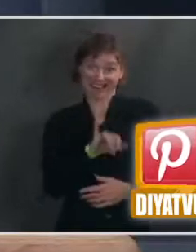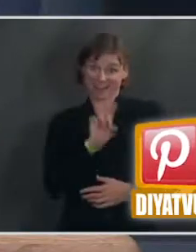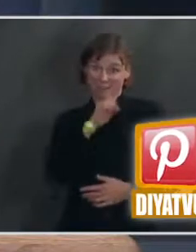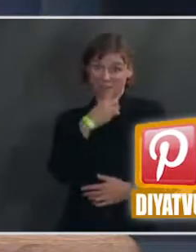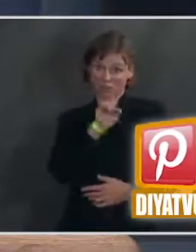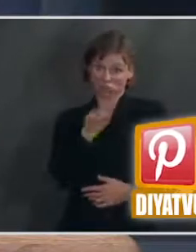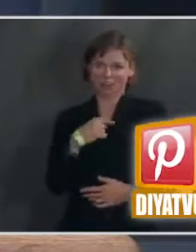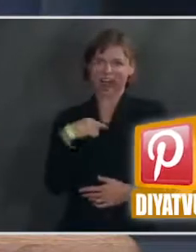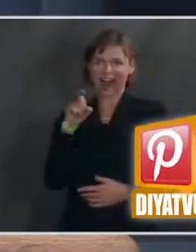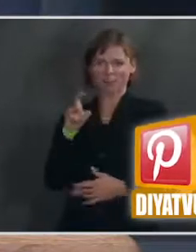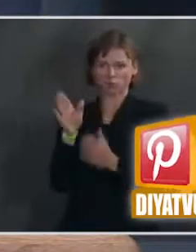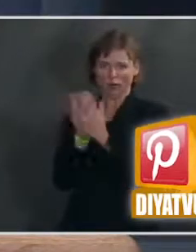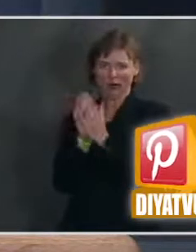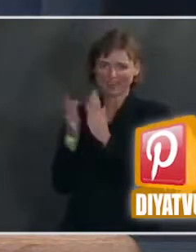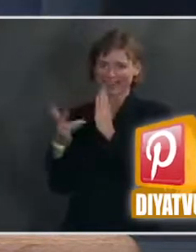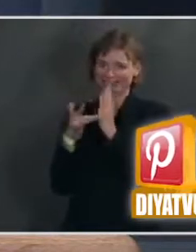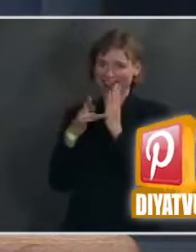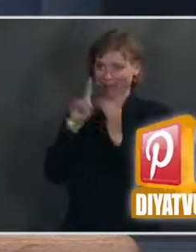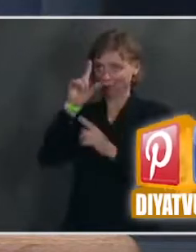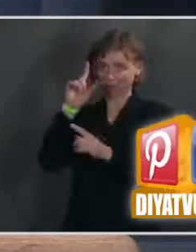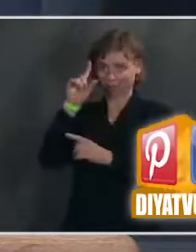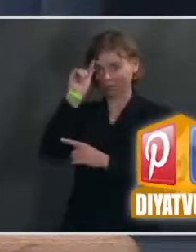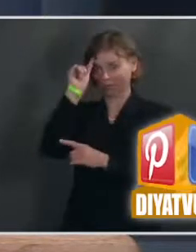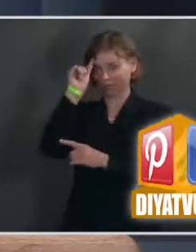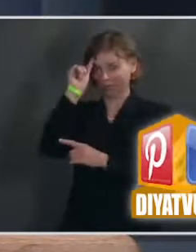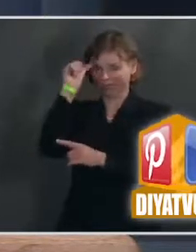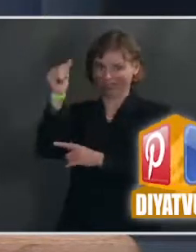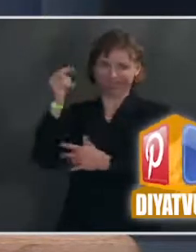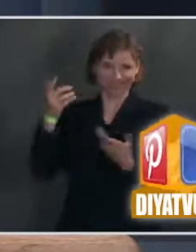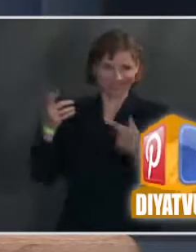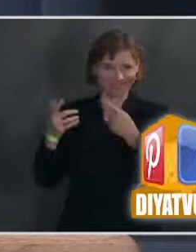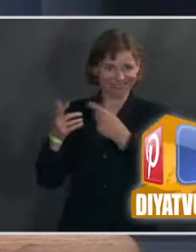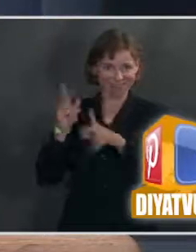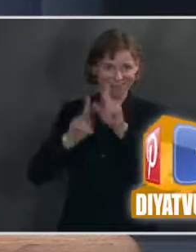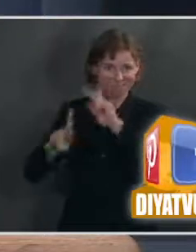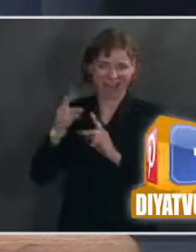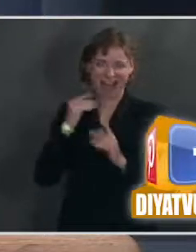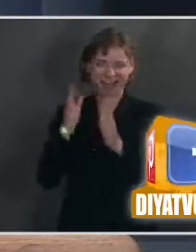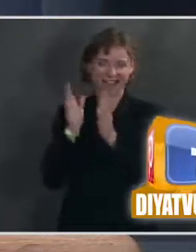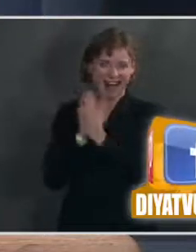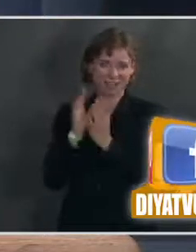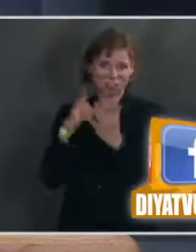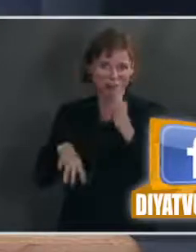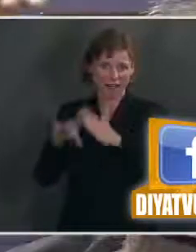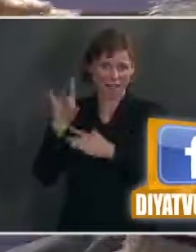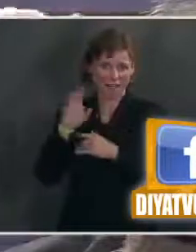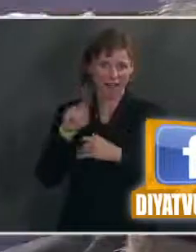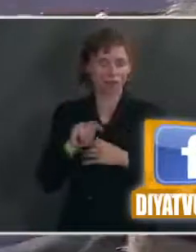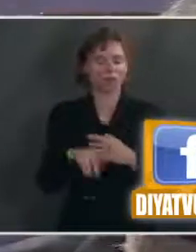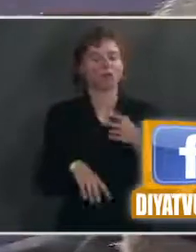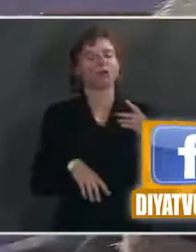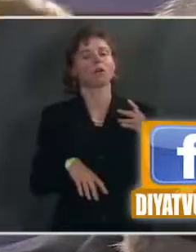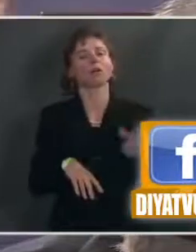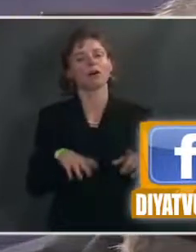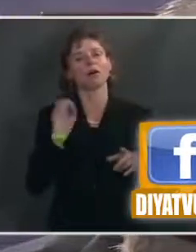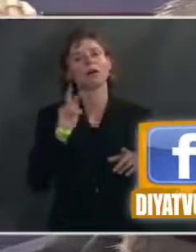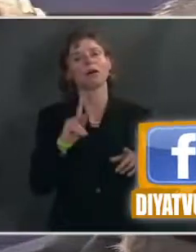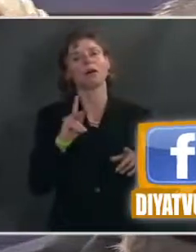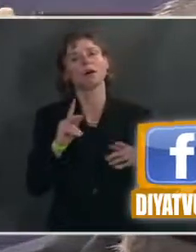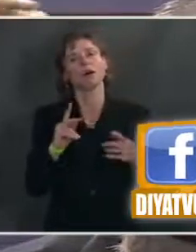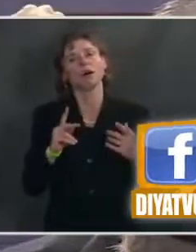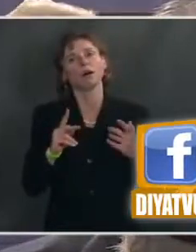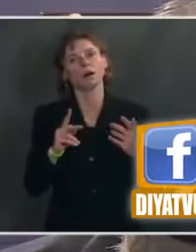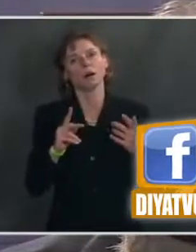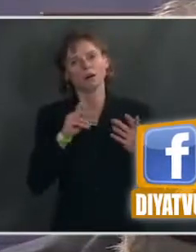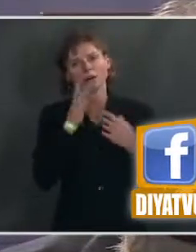talk to our technical gurus and see what I can find out. And just one more technical thing, if you don't mind. The first impeachment, there was a lot dealing with a foreign leader